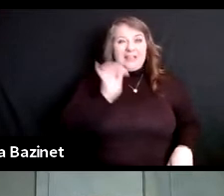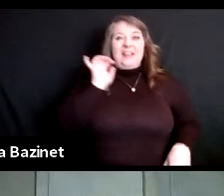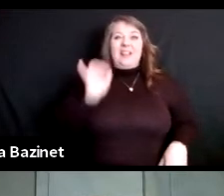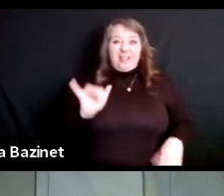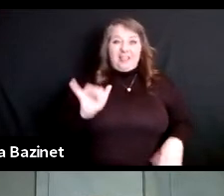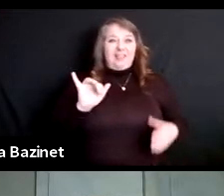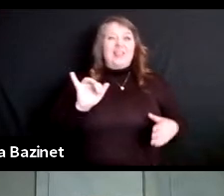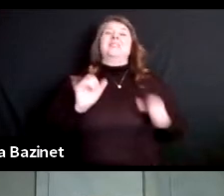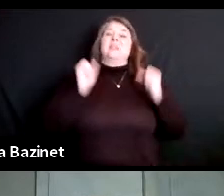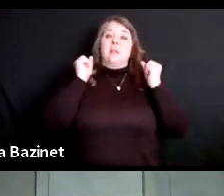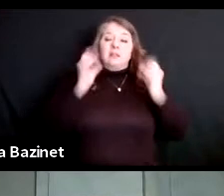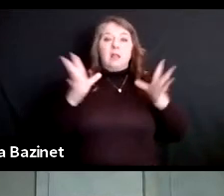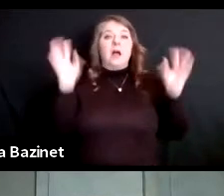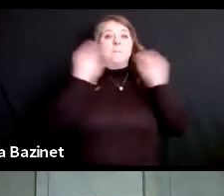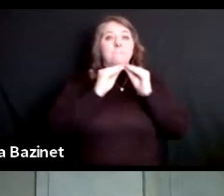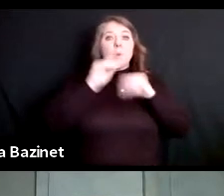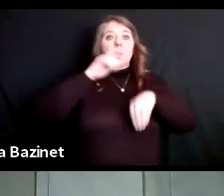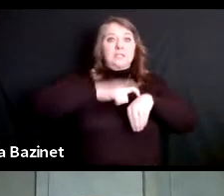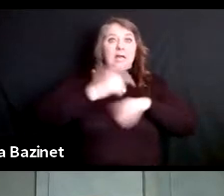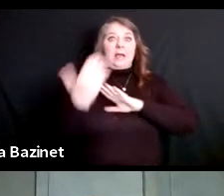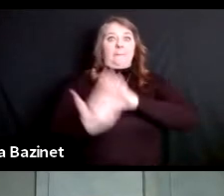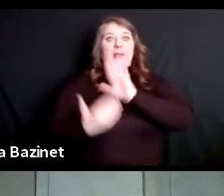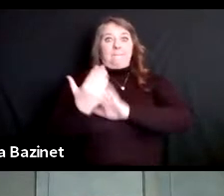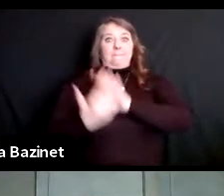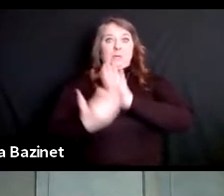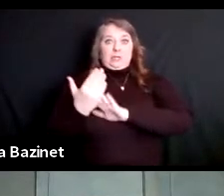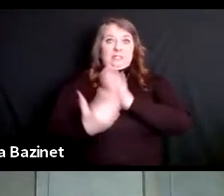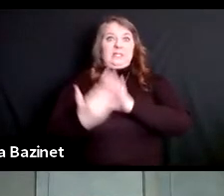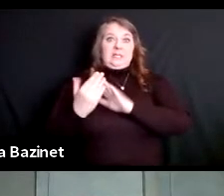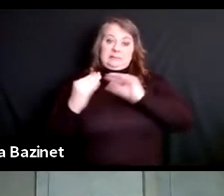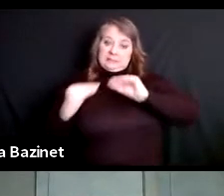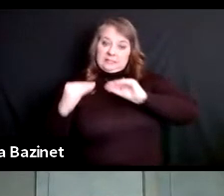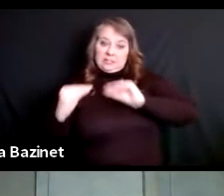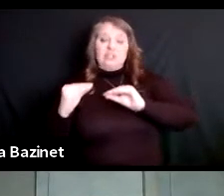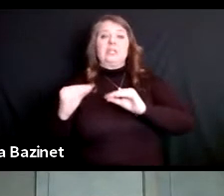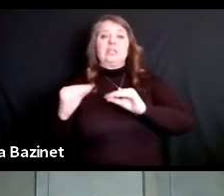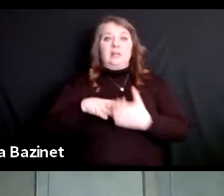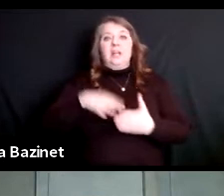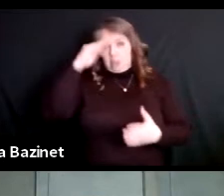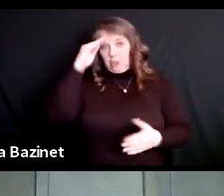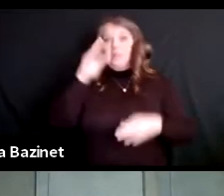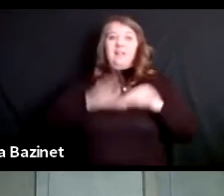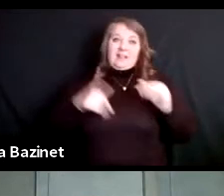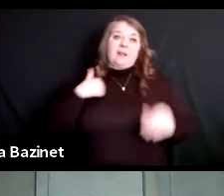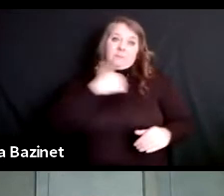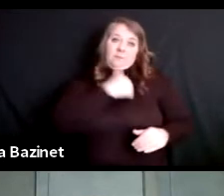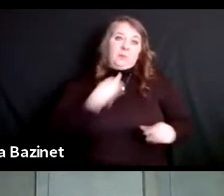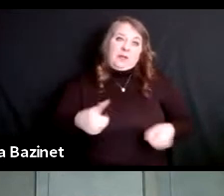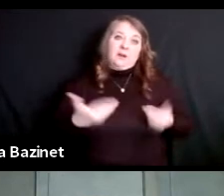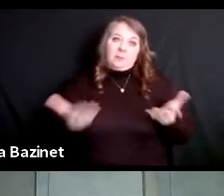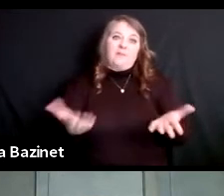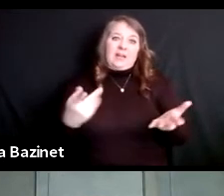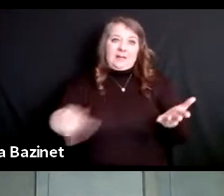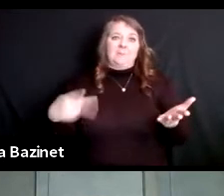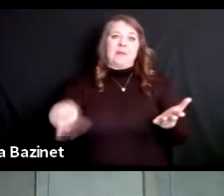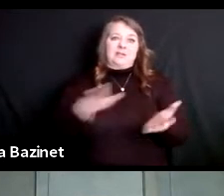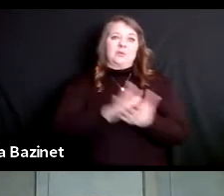equates to a lot more time in person instruction and learning than what we are giving our Pasco